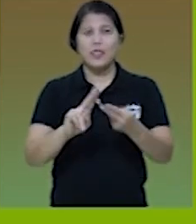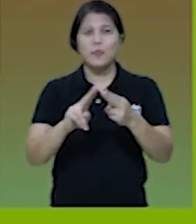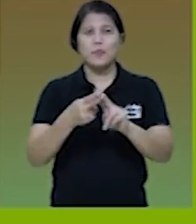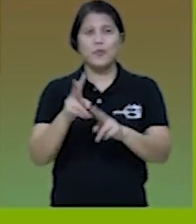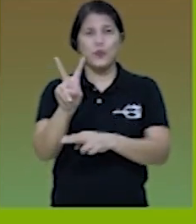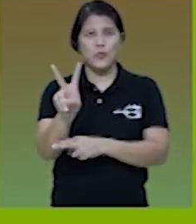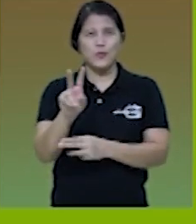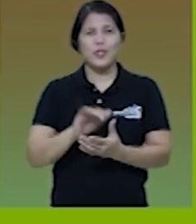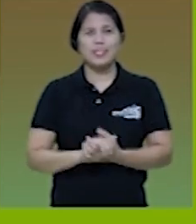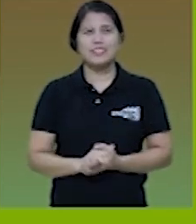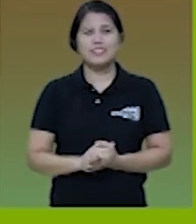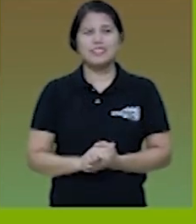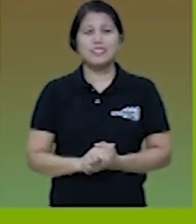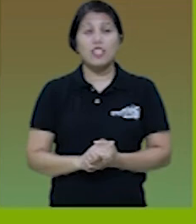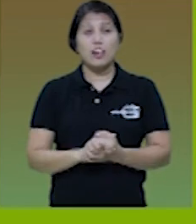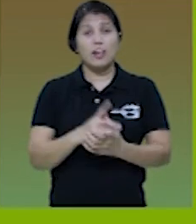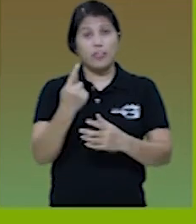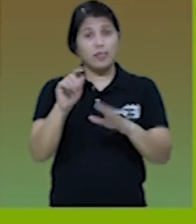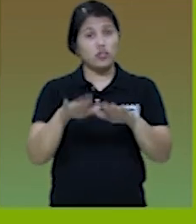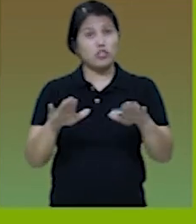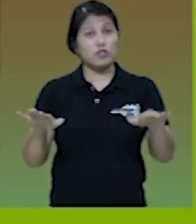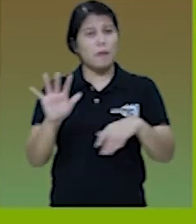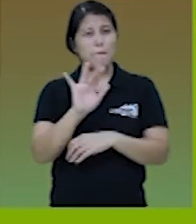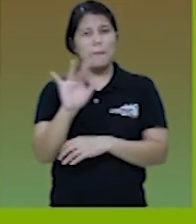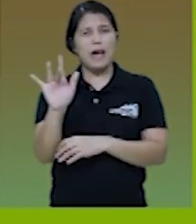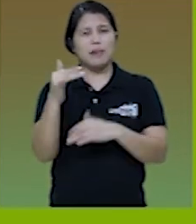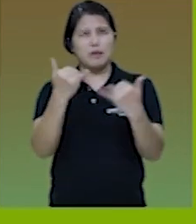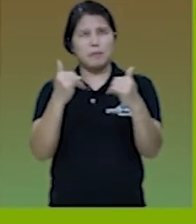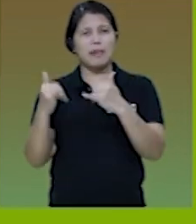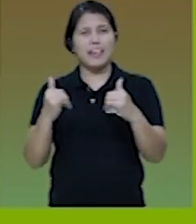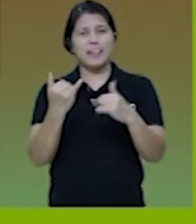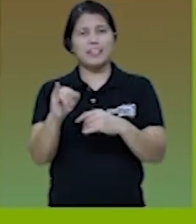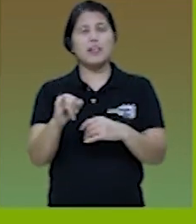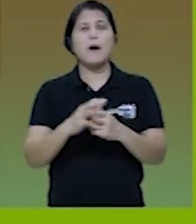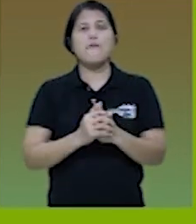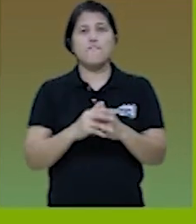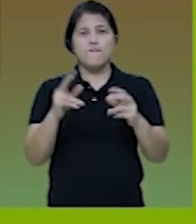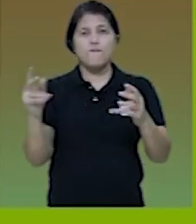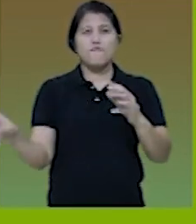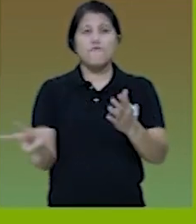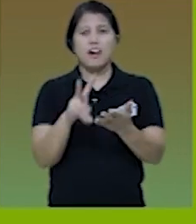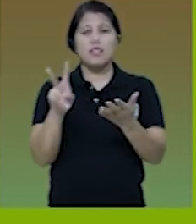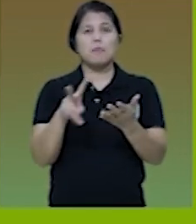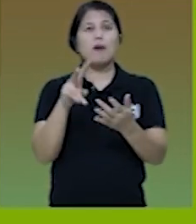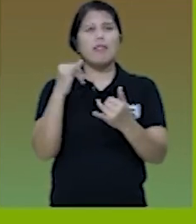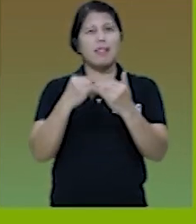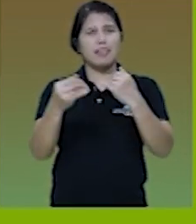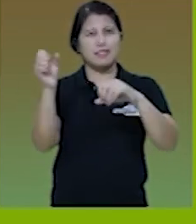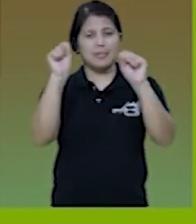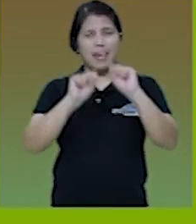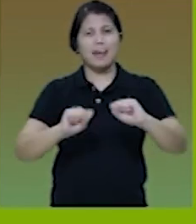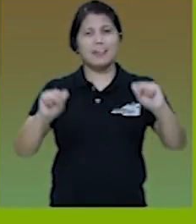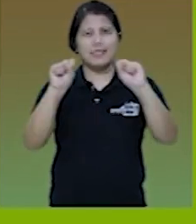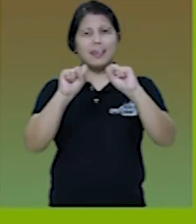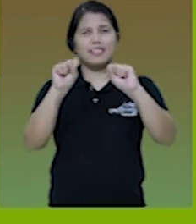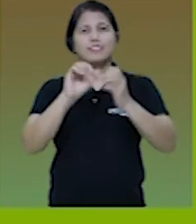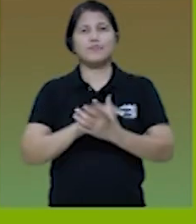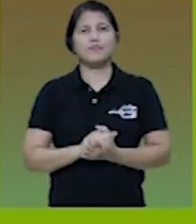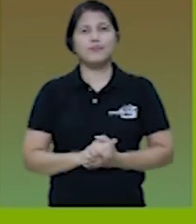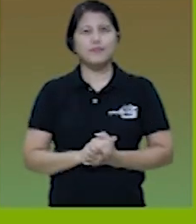Number 2. The children blank playing volleyball last Saturday.